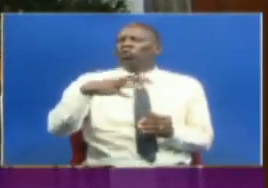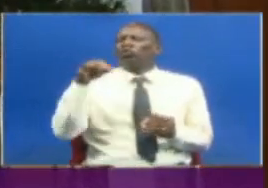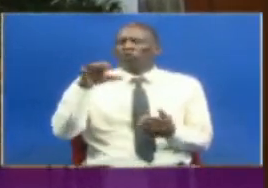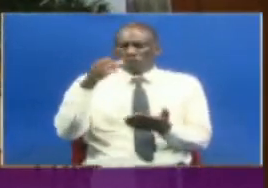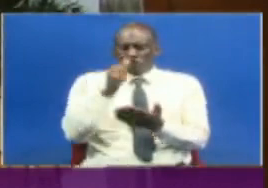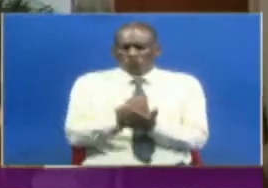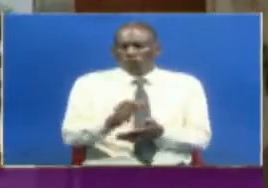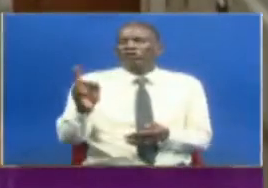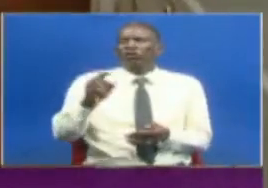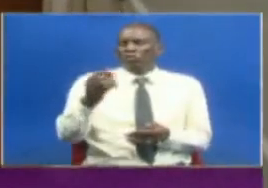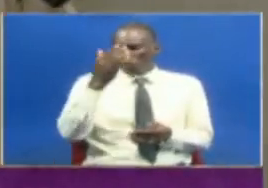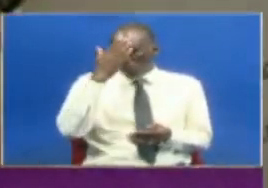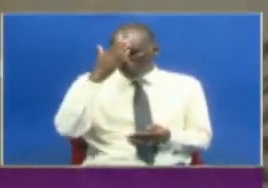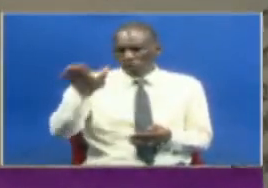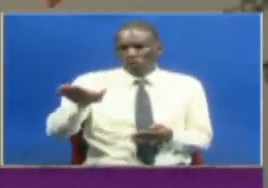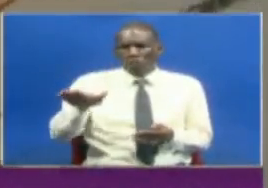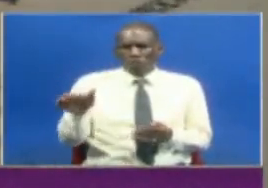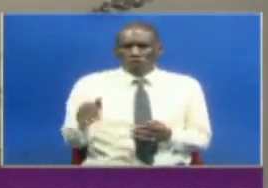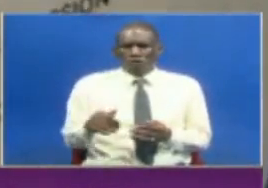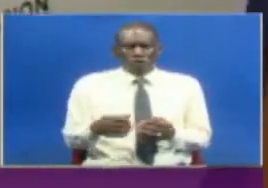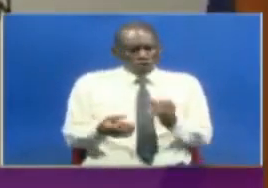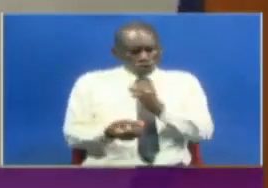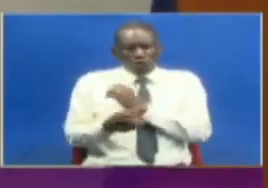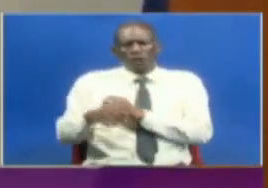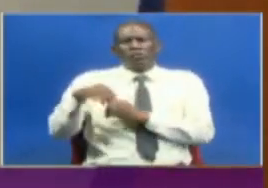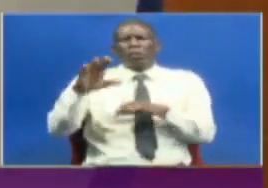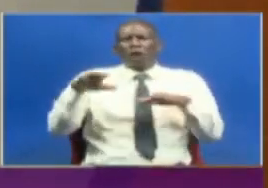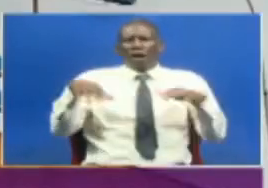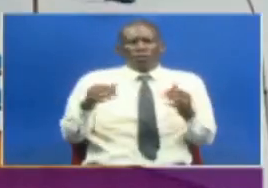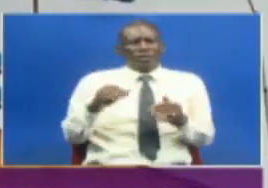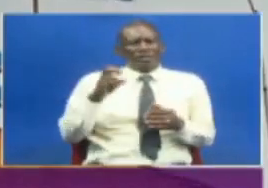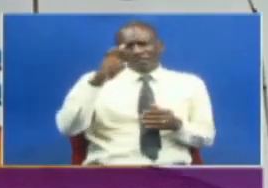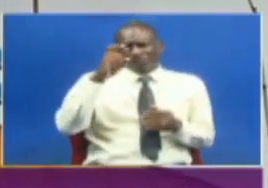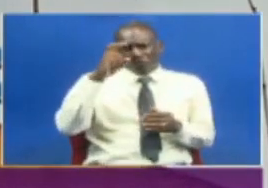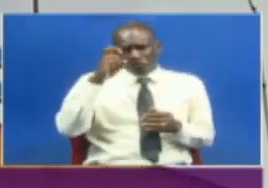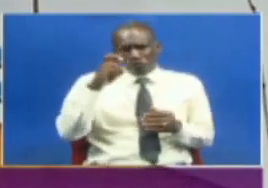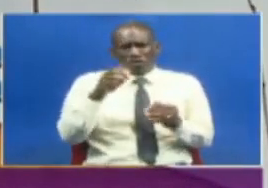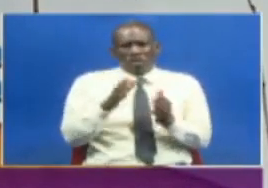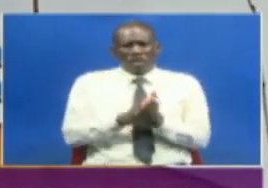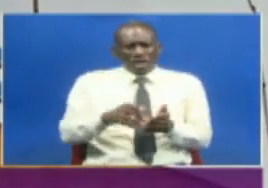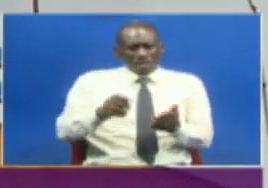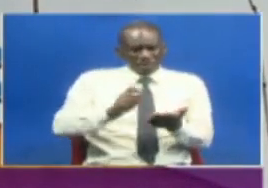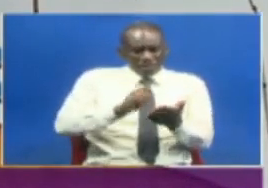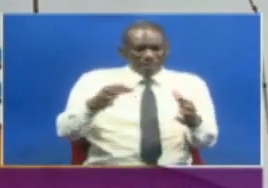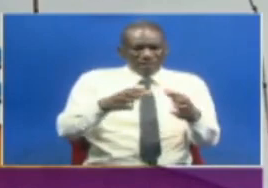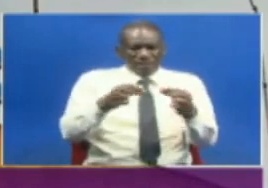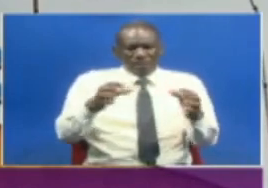on Monday morning to shed light on the allegations and record a statement.